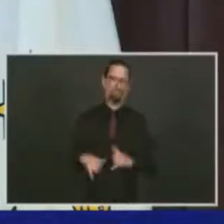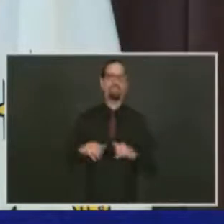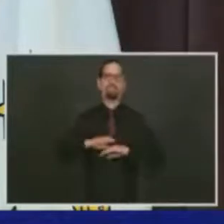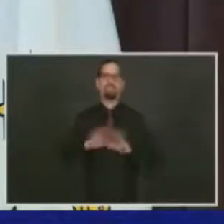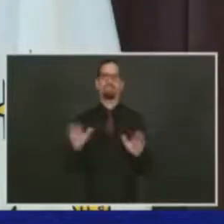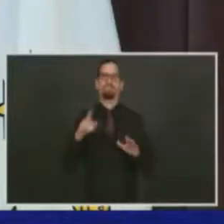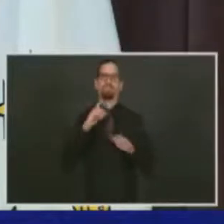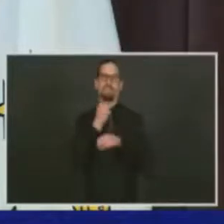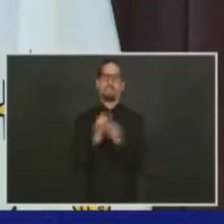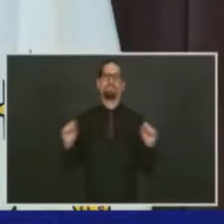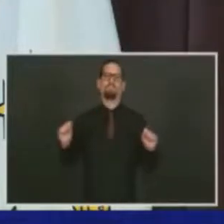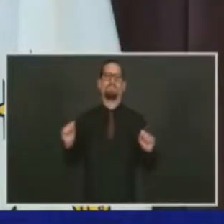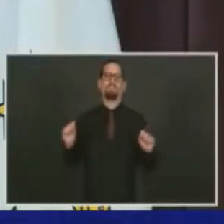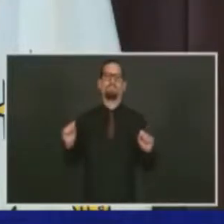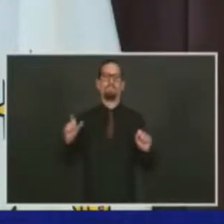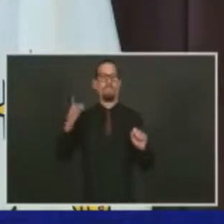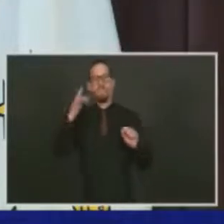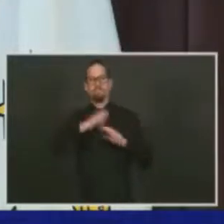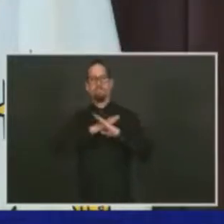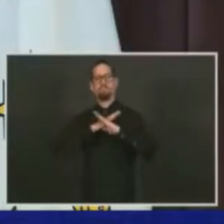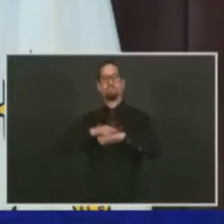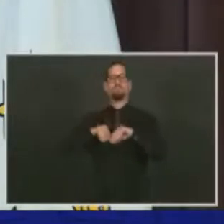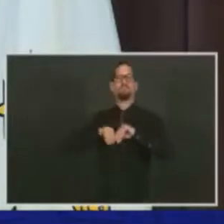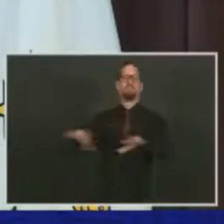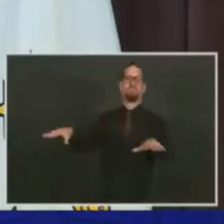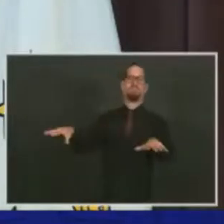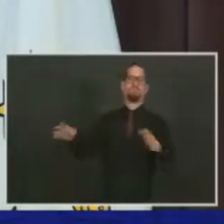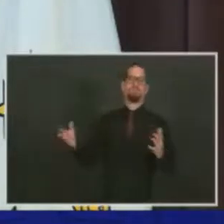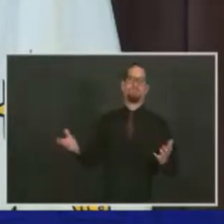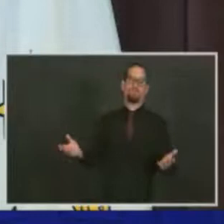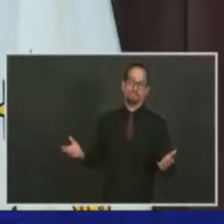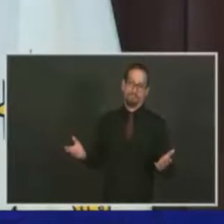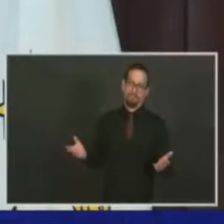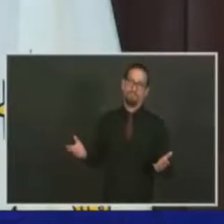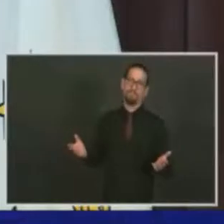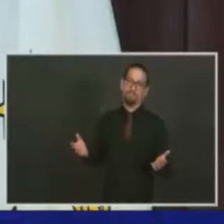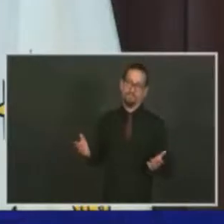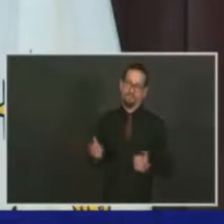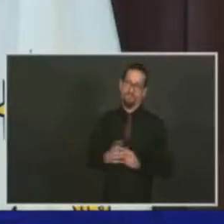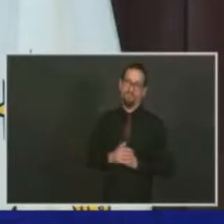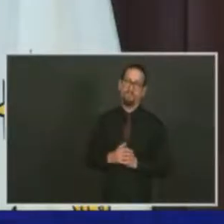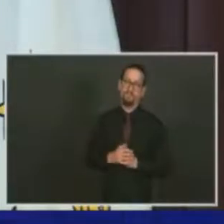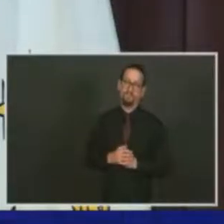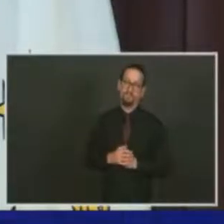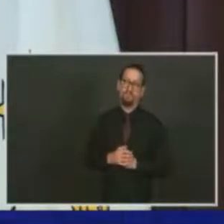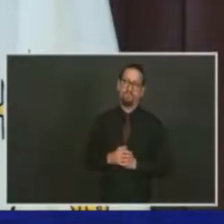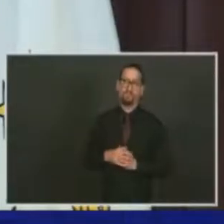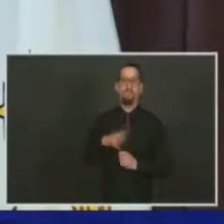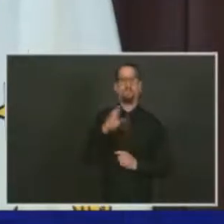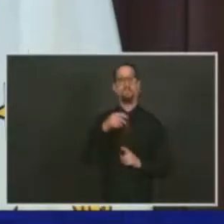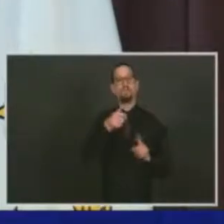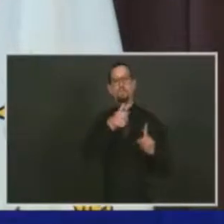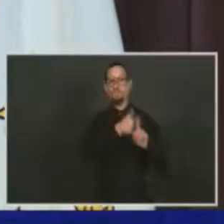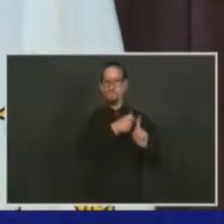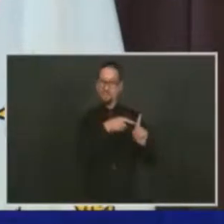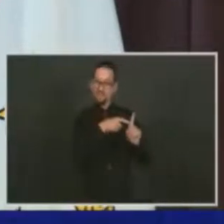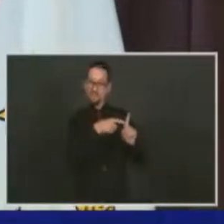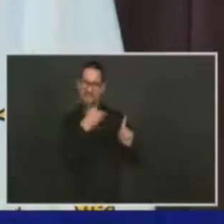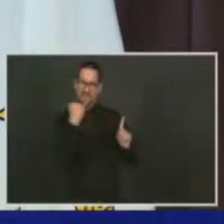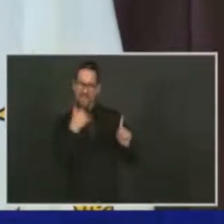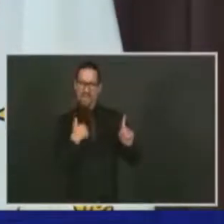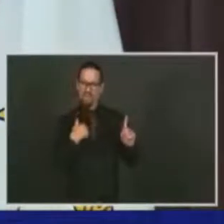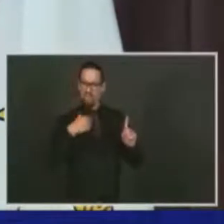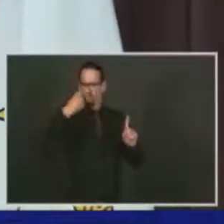keep transmission from occurring. That person who has those symptoms